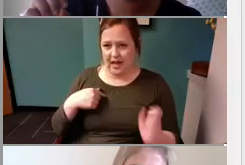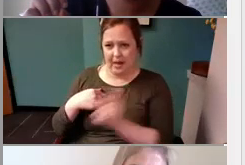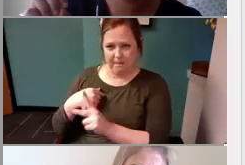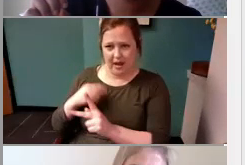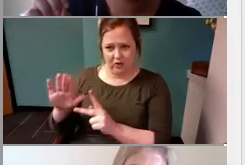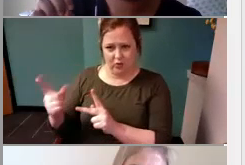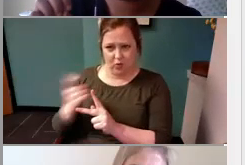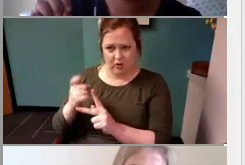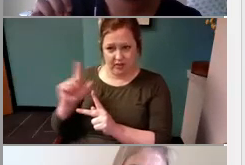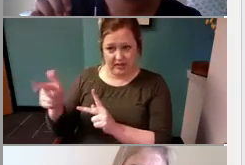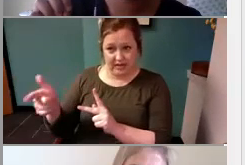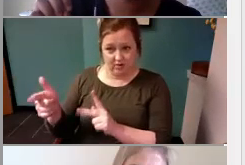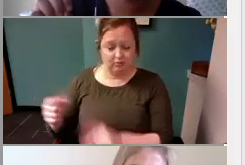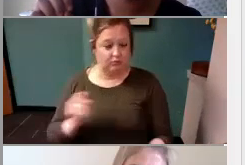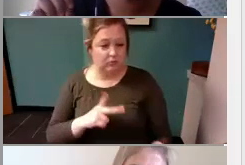Yep.